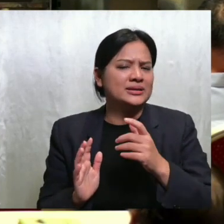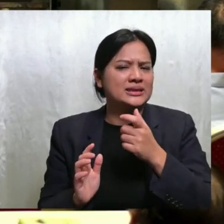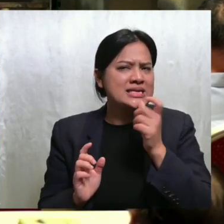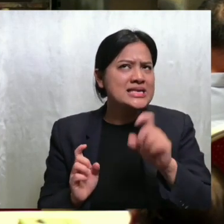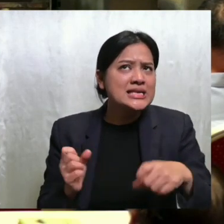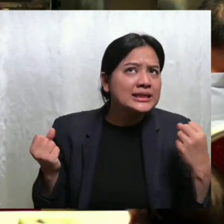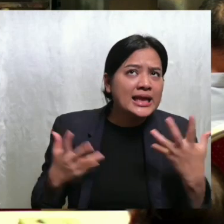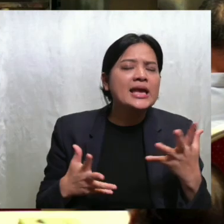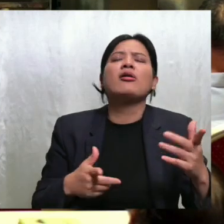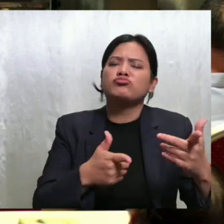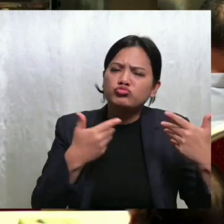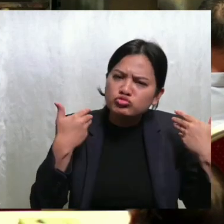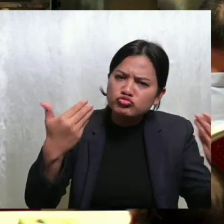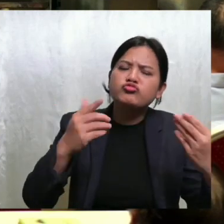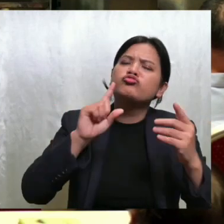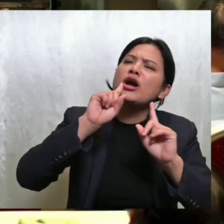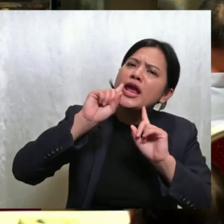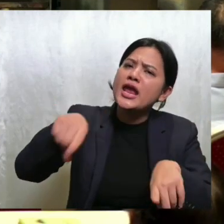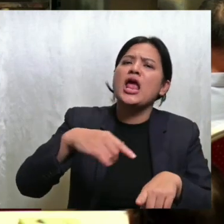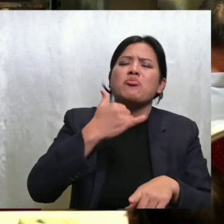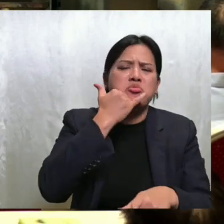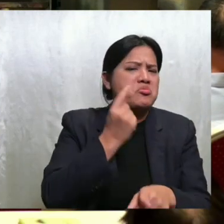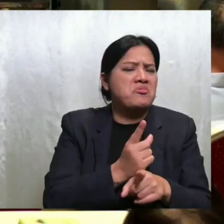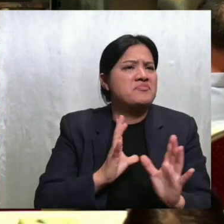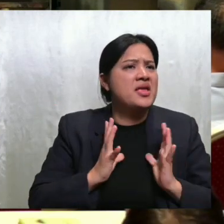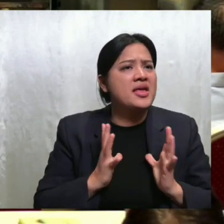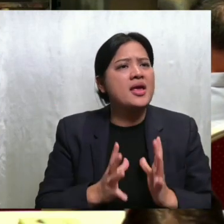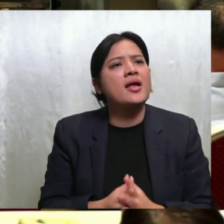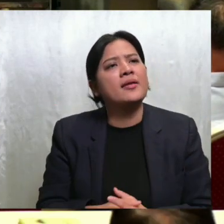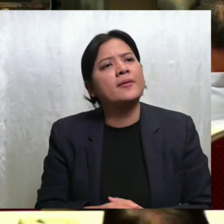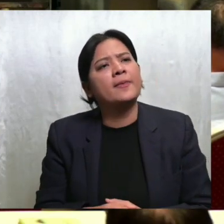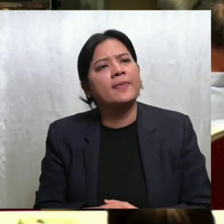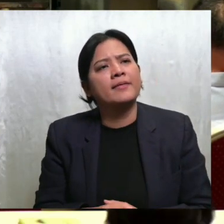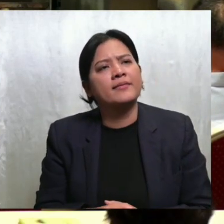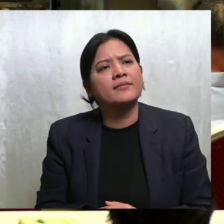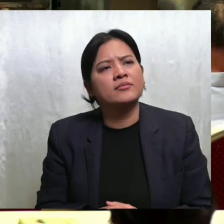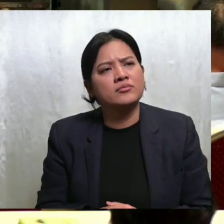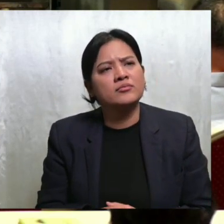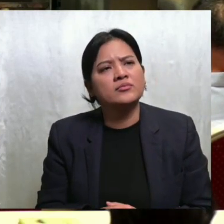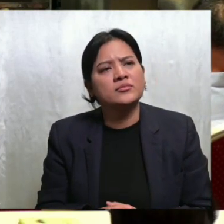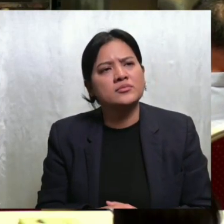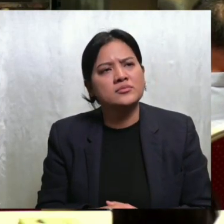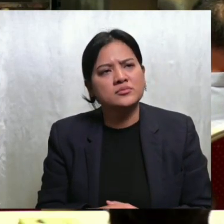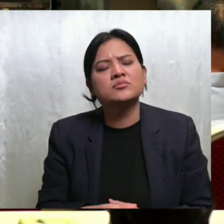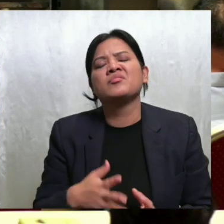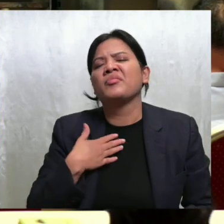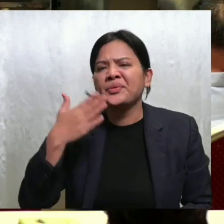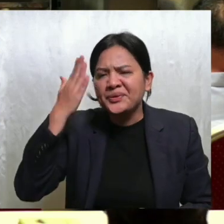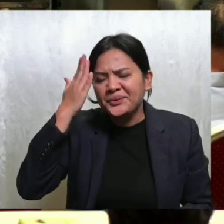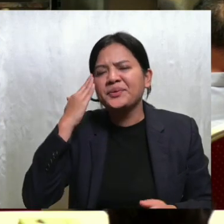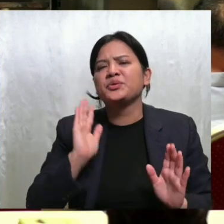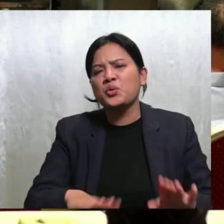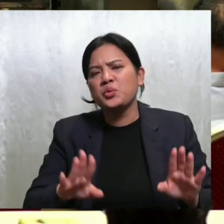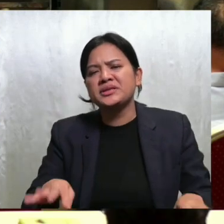AI solution to get out the answers. But probably we can change the way of learning so that we can actually